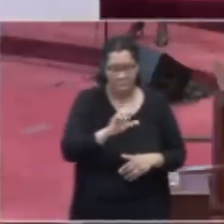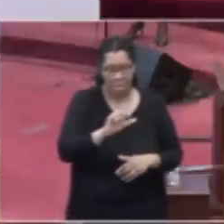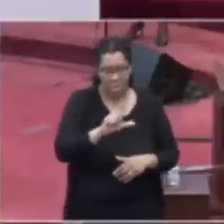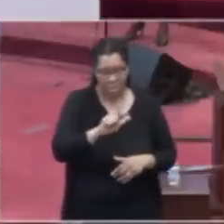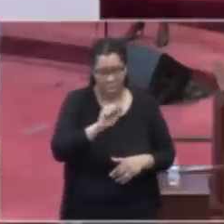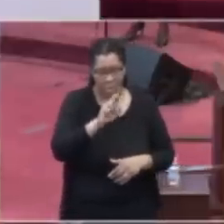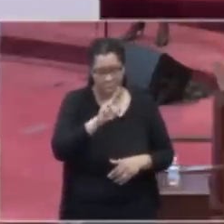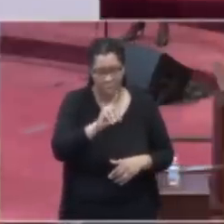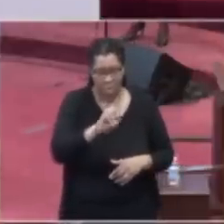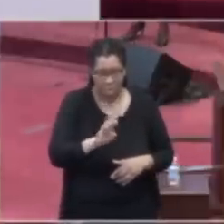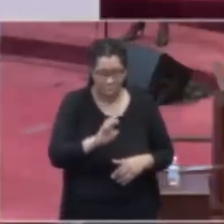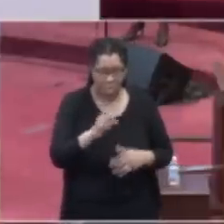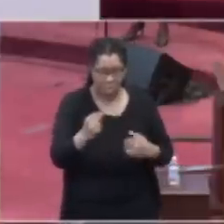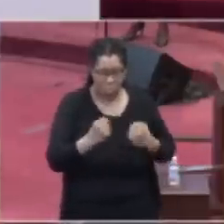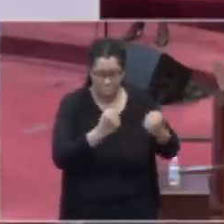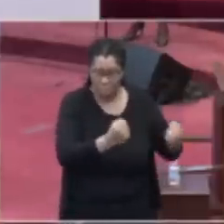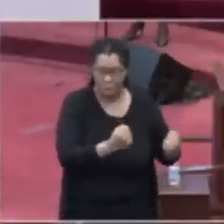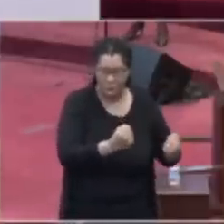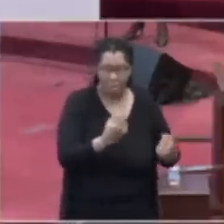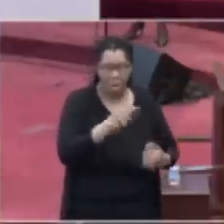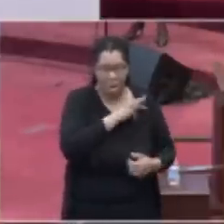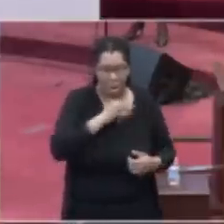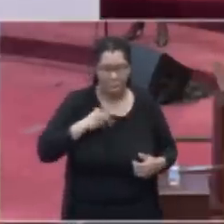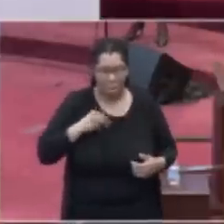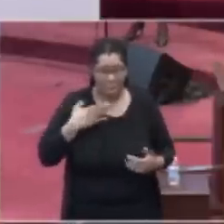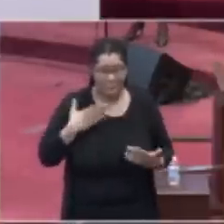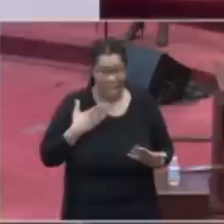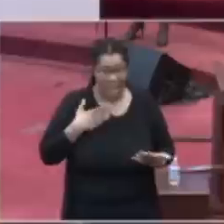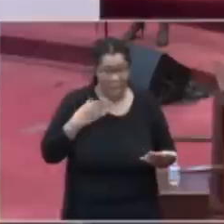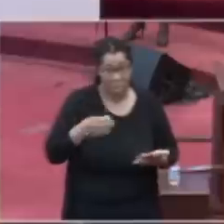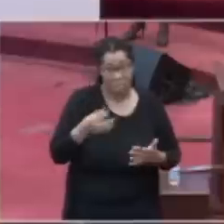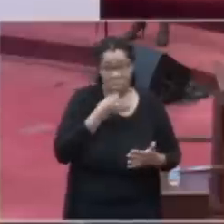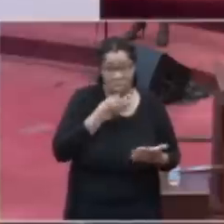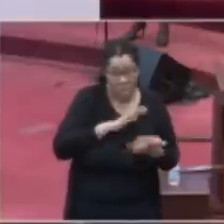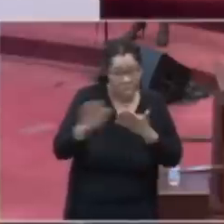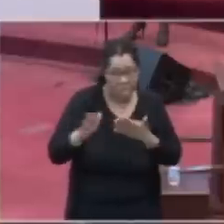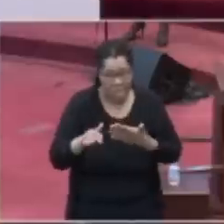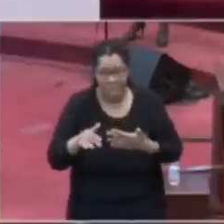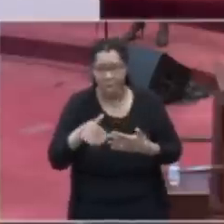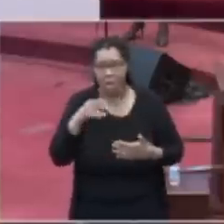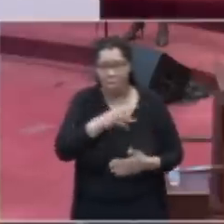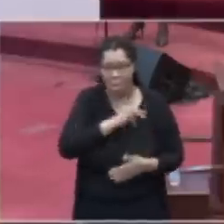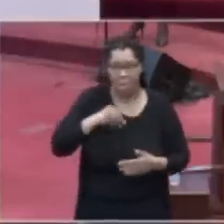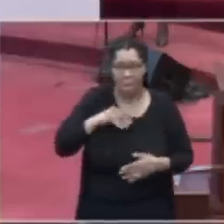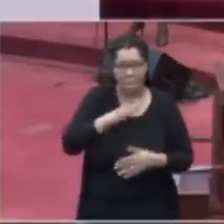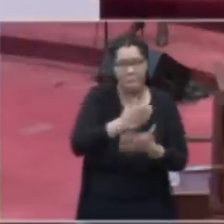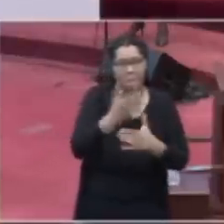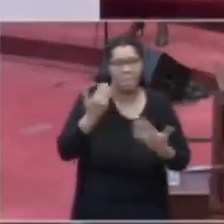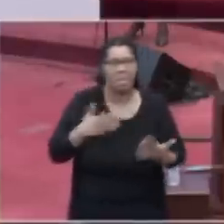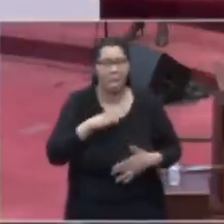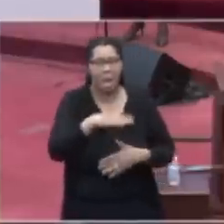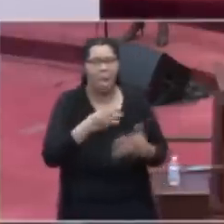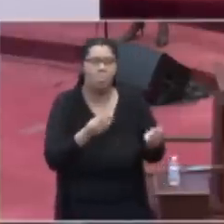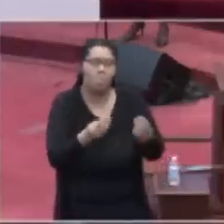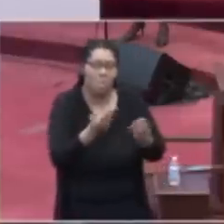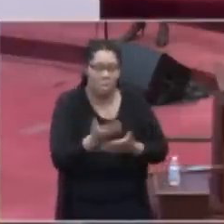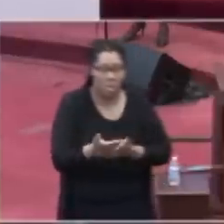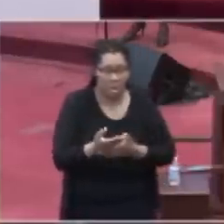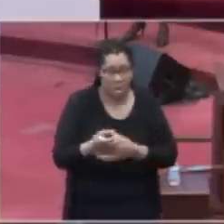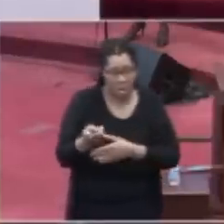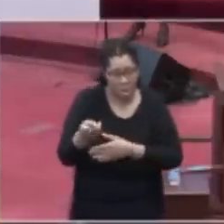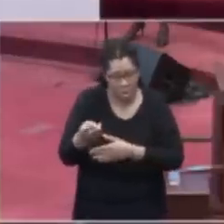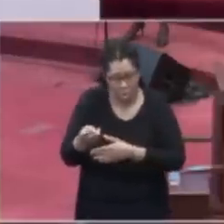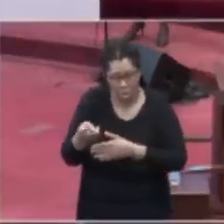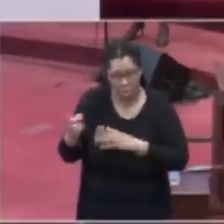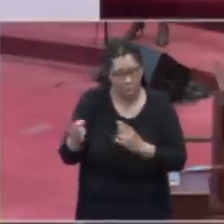out the door. And one of the members had caught me, and I was ministering to her. And when I finished and turned around, Carl and Claude